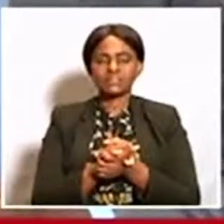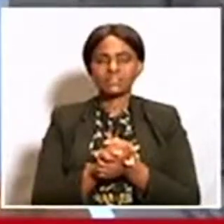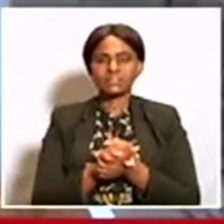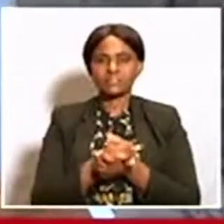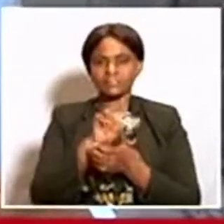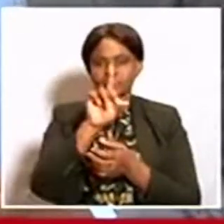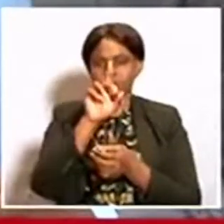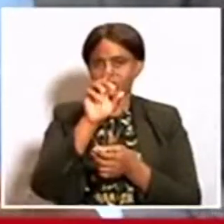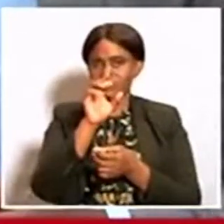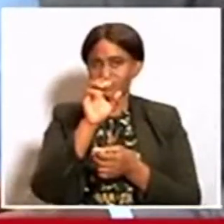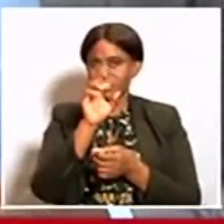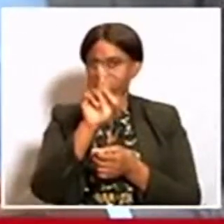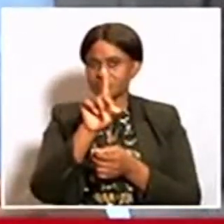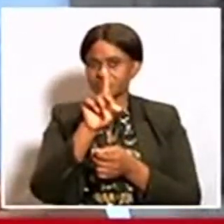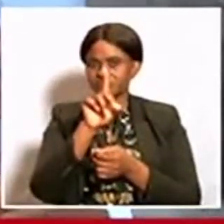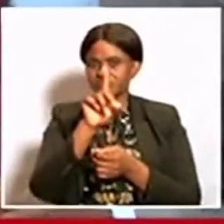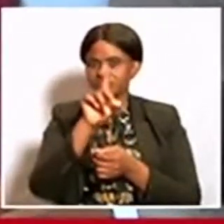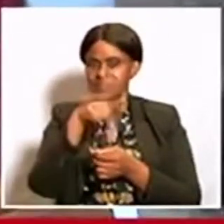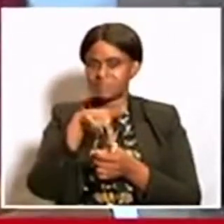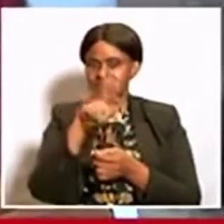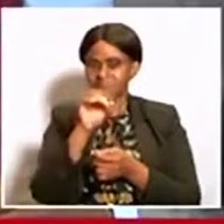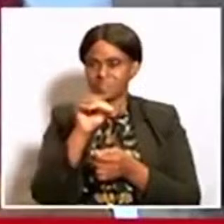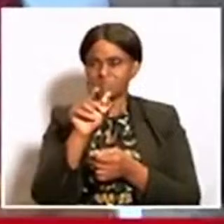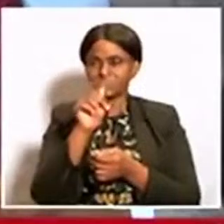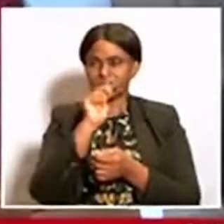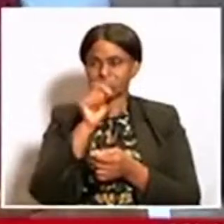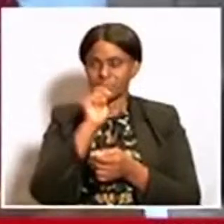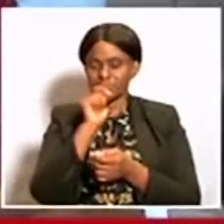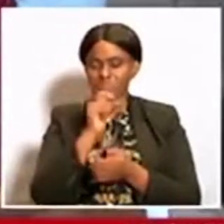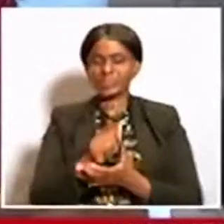Officer. So it's relatively, you switch off your mics?